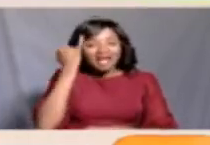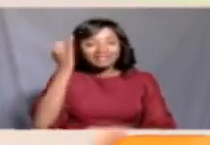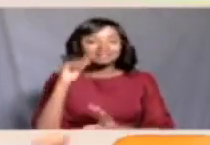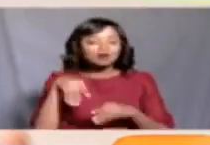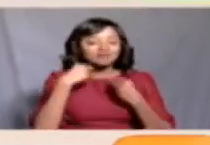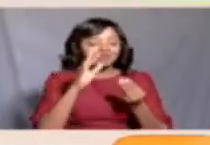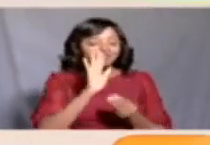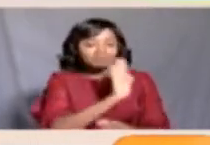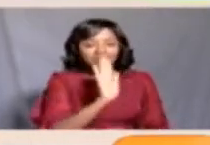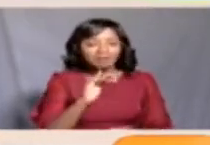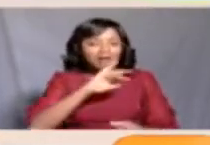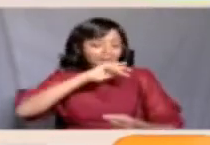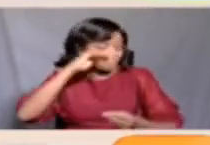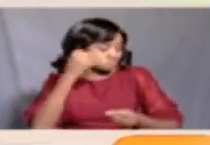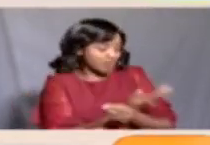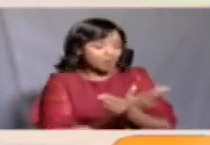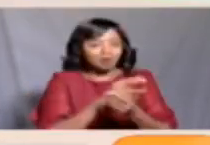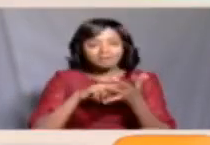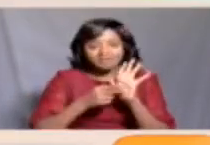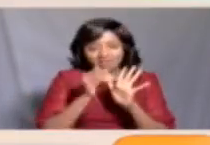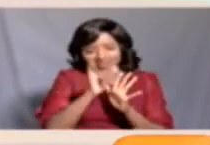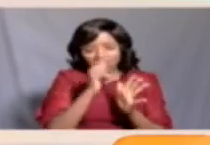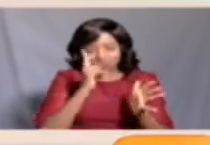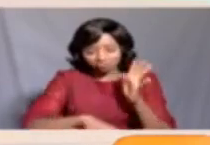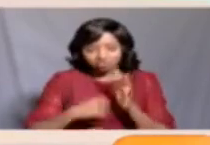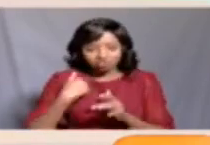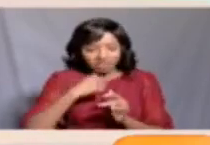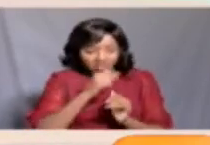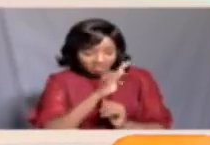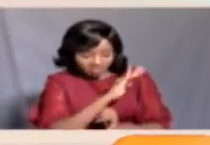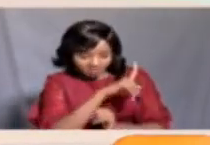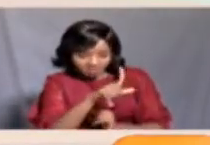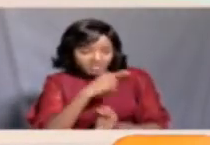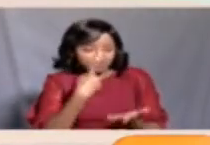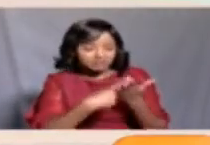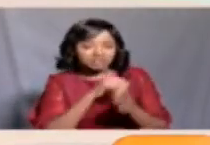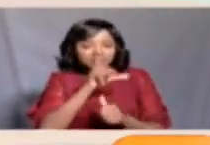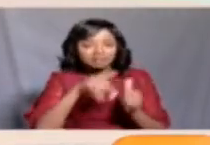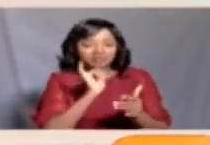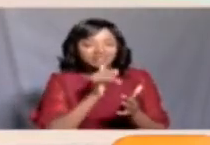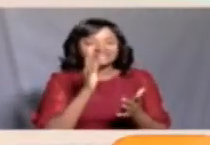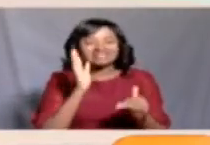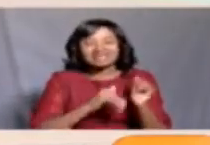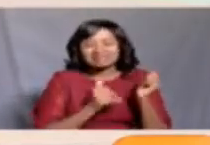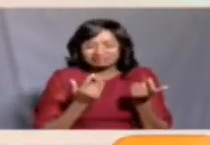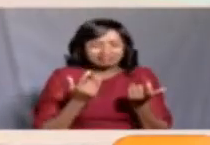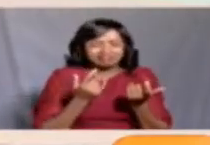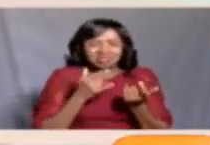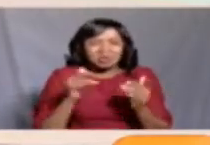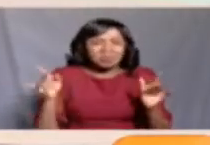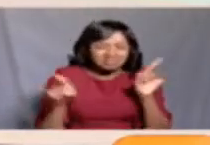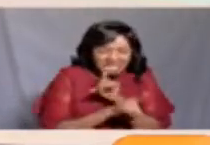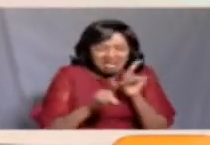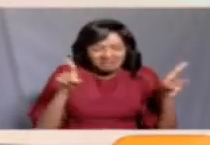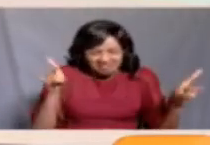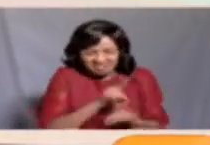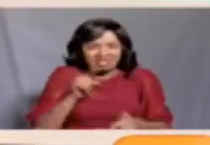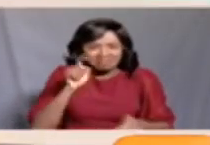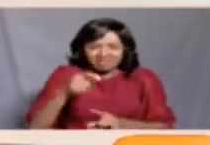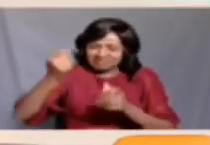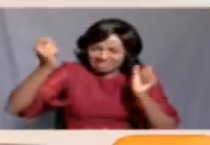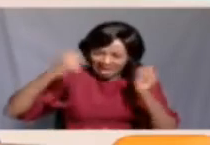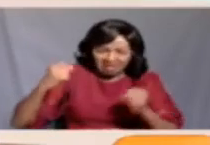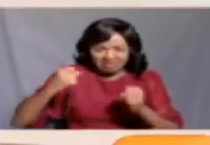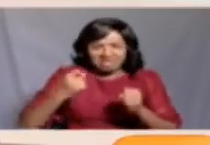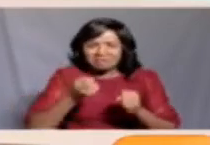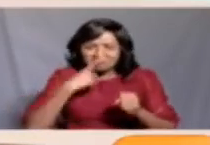that clause was intended for, as opposed to saying that, you know, holistically, that everybody should consent to every step of what their treatment